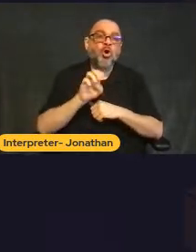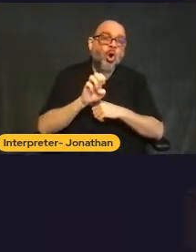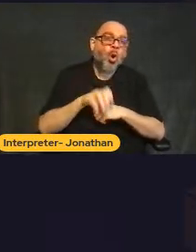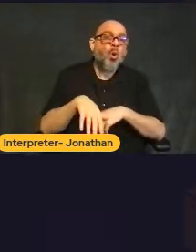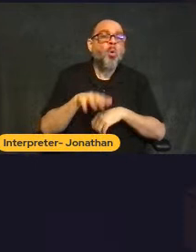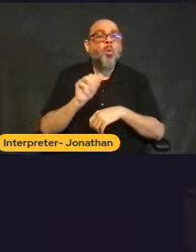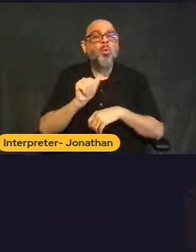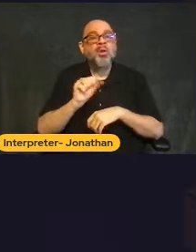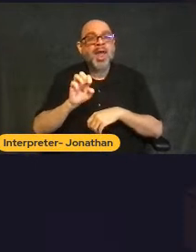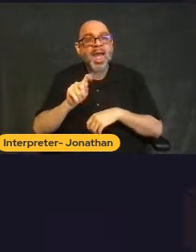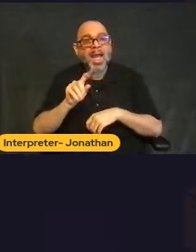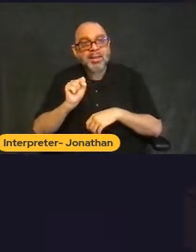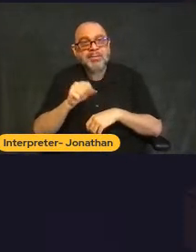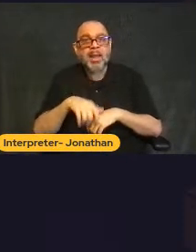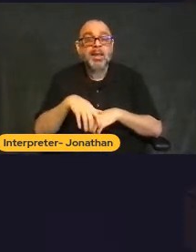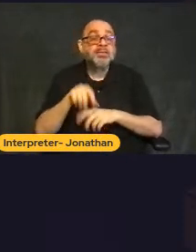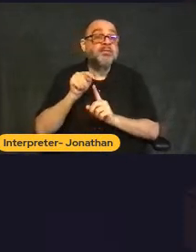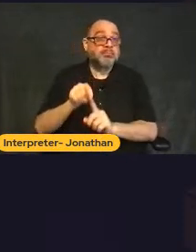Lambda.